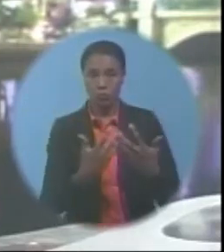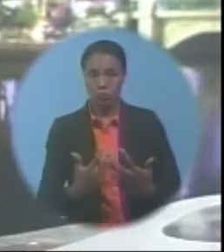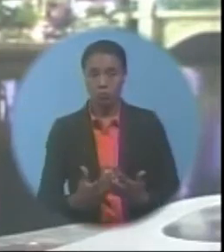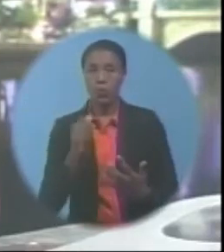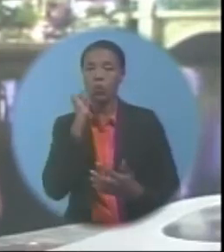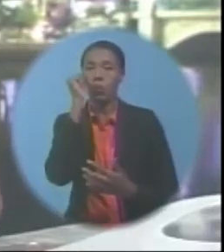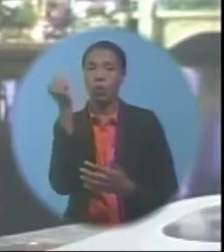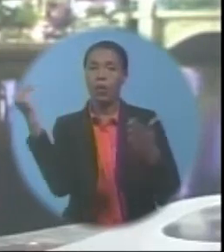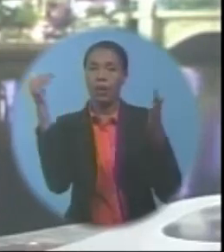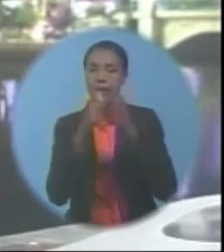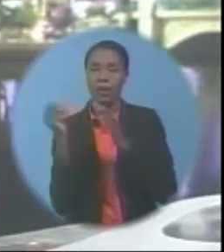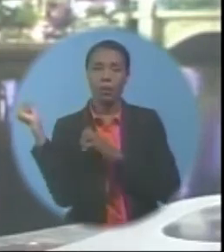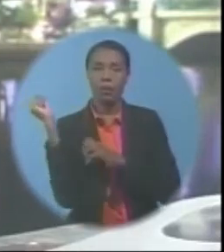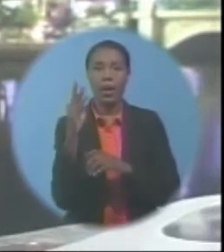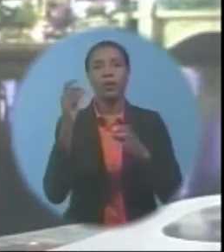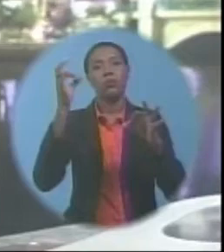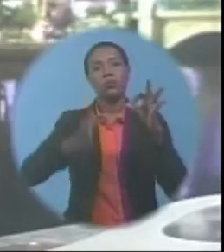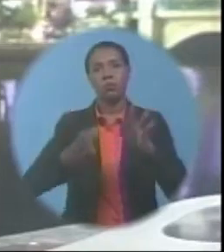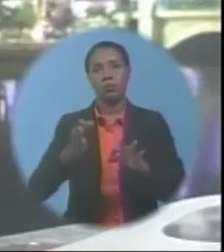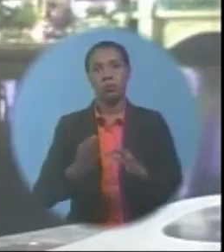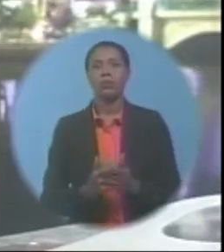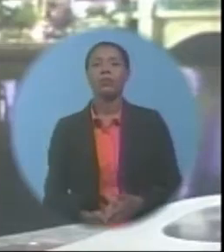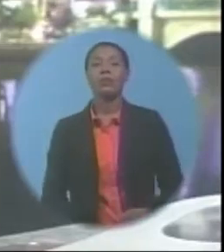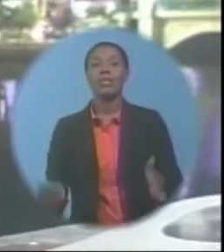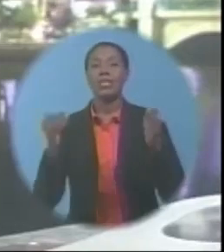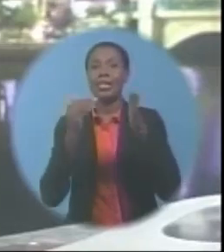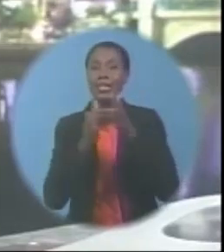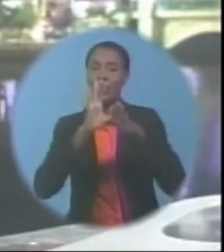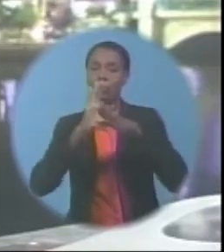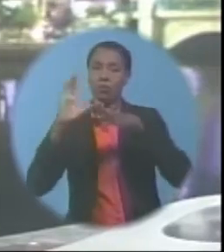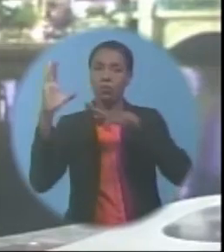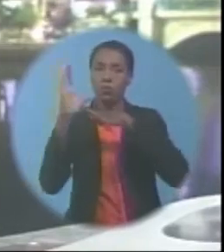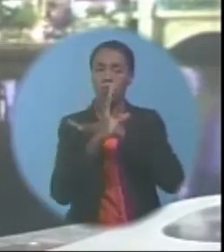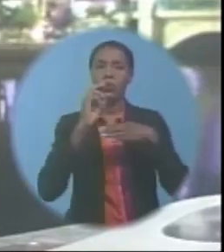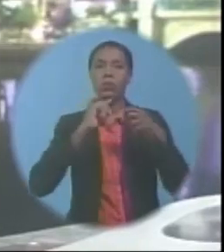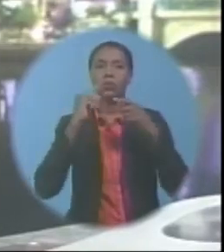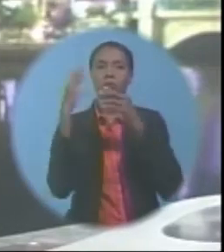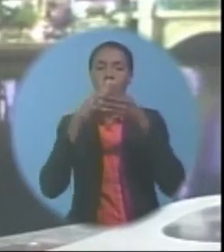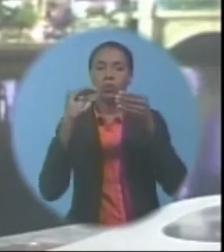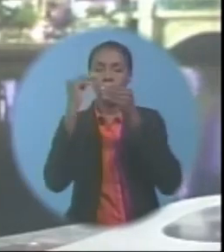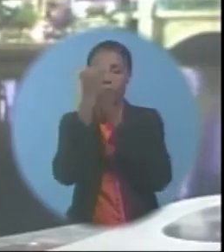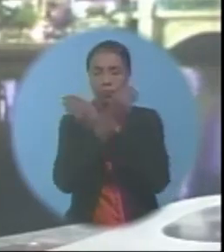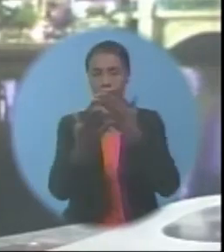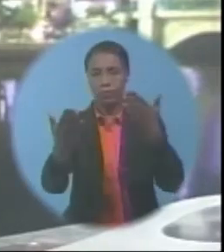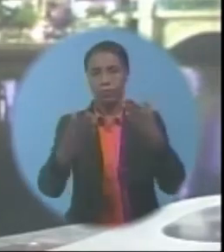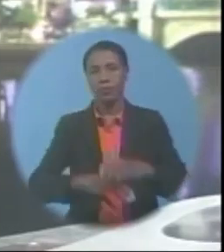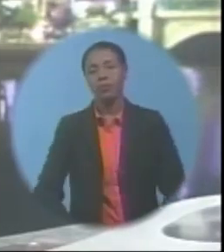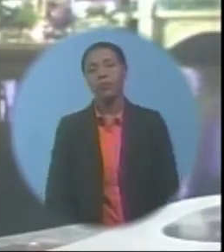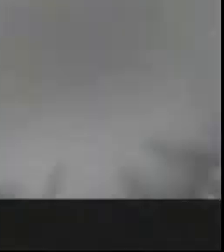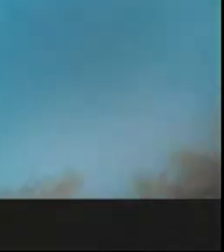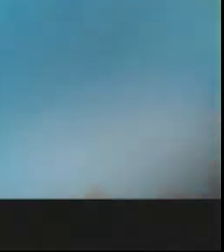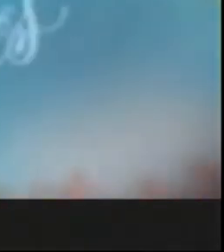tomorrow. Well, still to come, a look at some of the stories making headlines across the region. Stay with us.